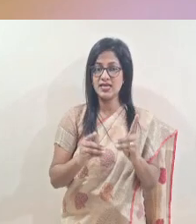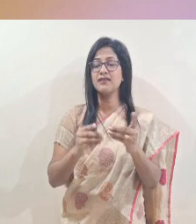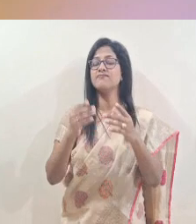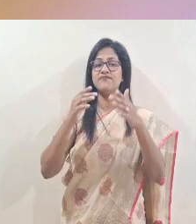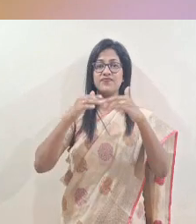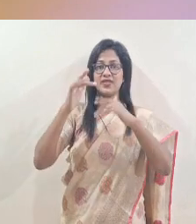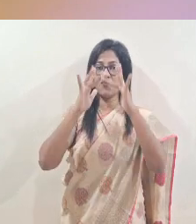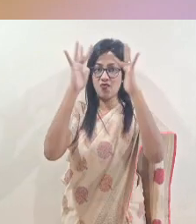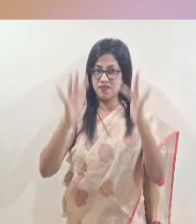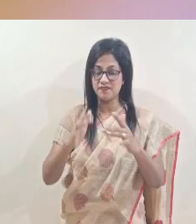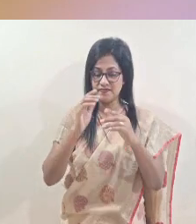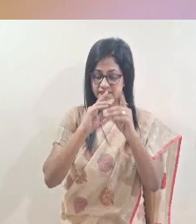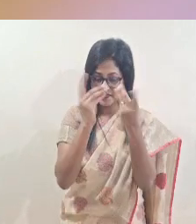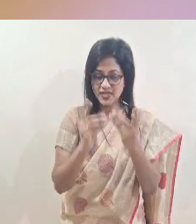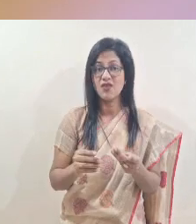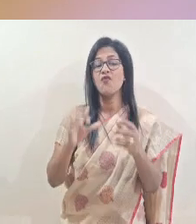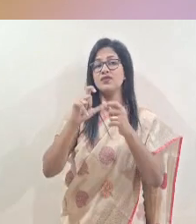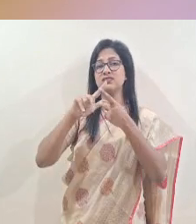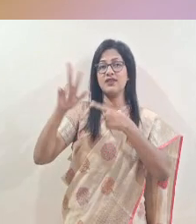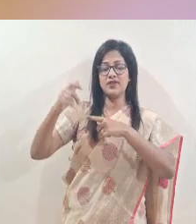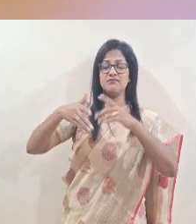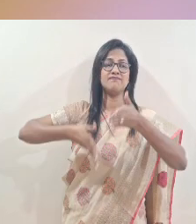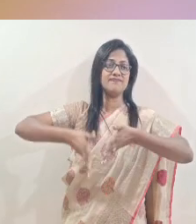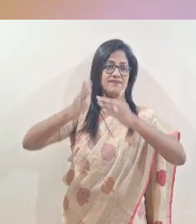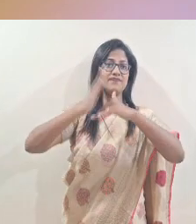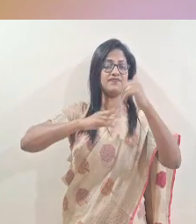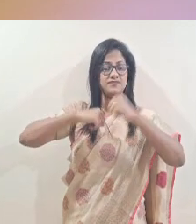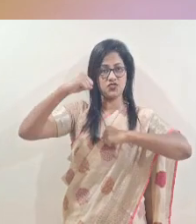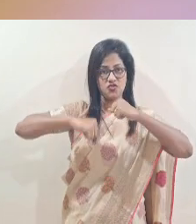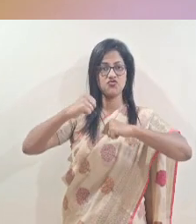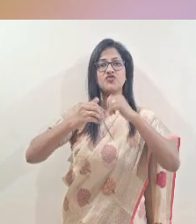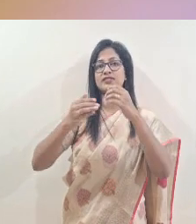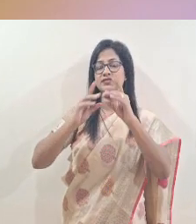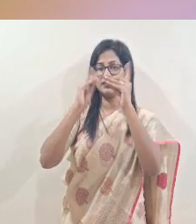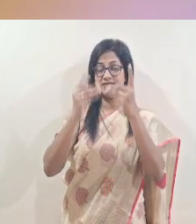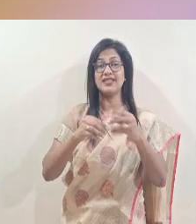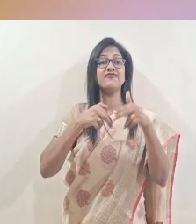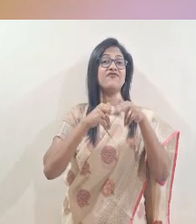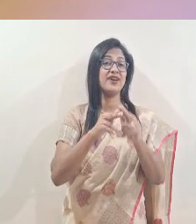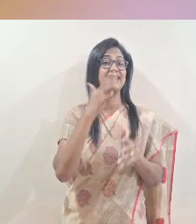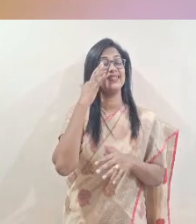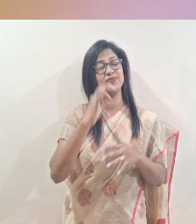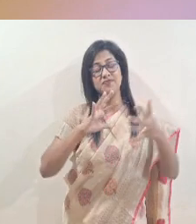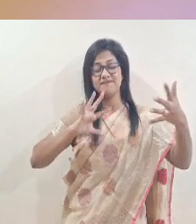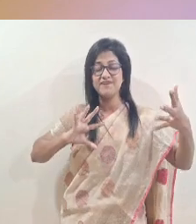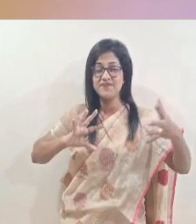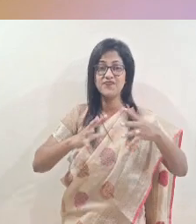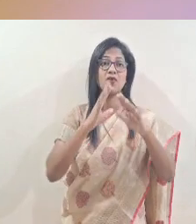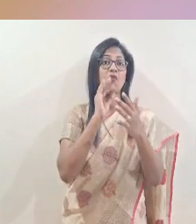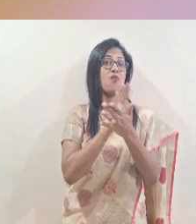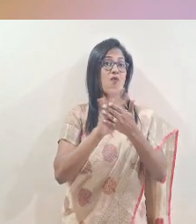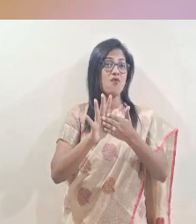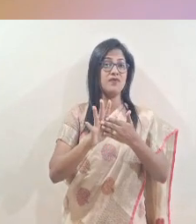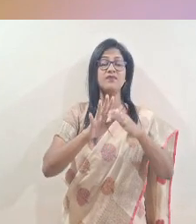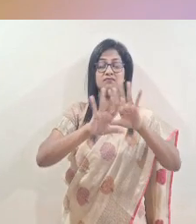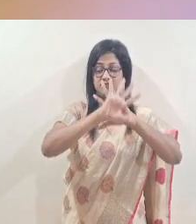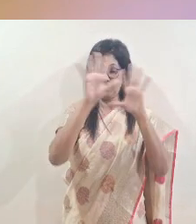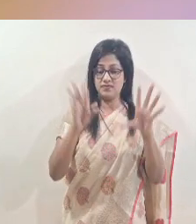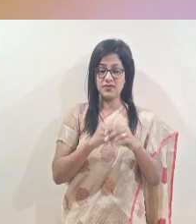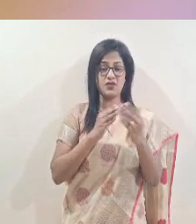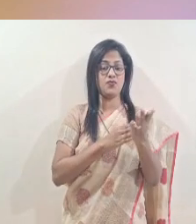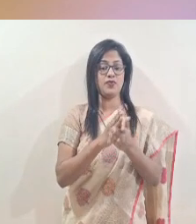interface design to civil structure design. And finally, we believe it does require a very comprehensive and a holistic approach rather